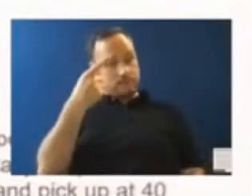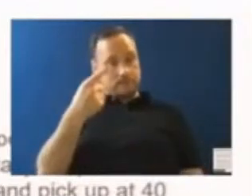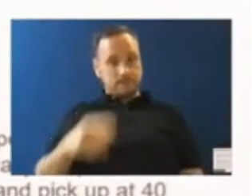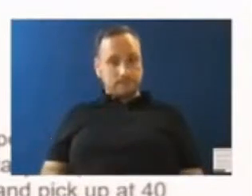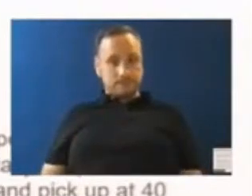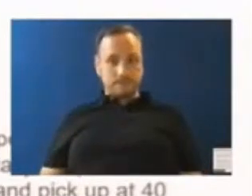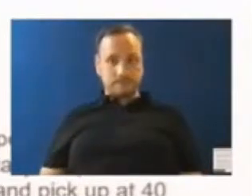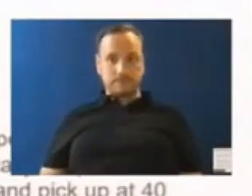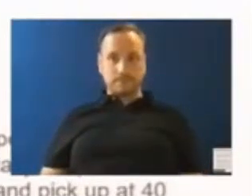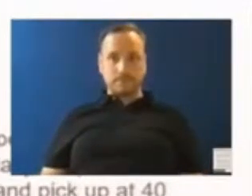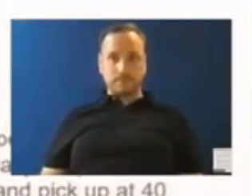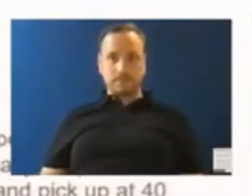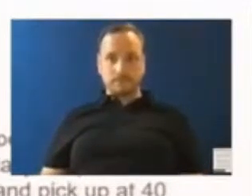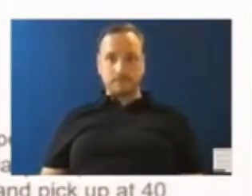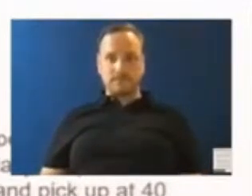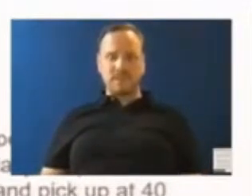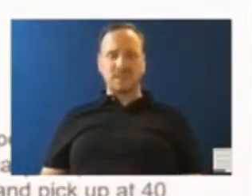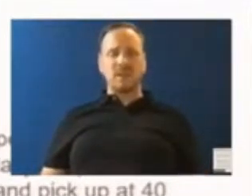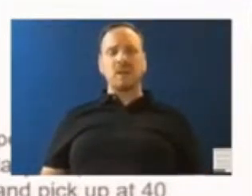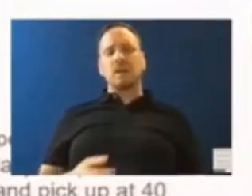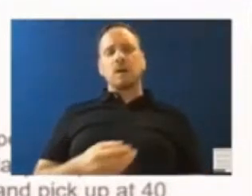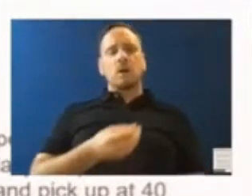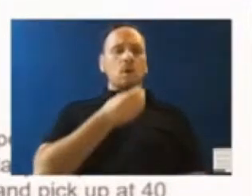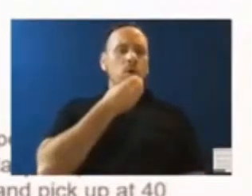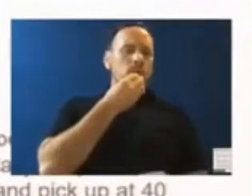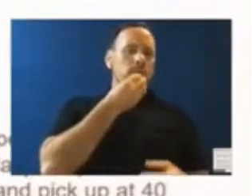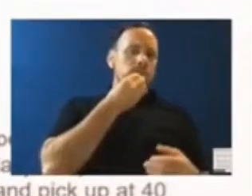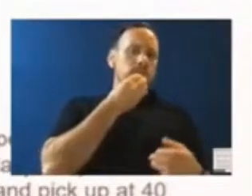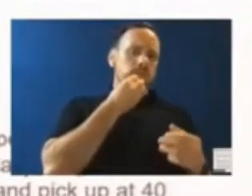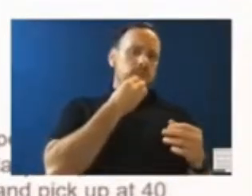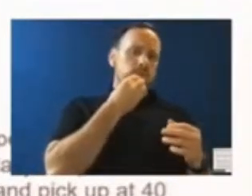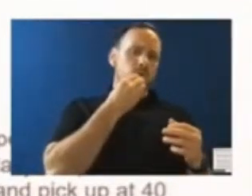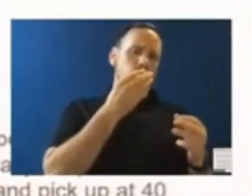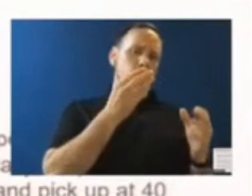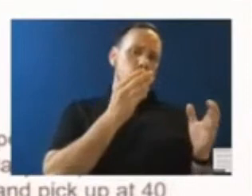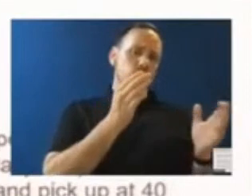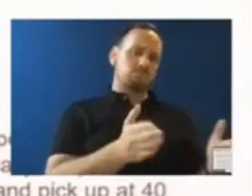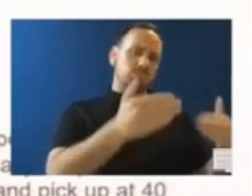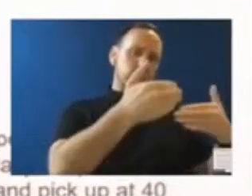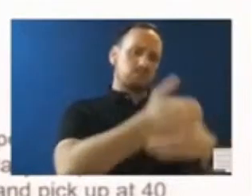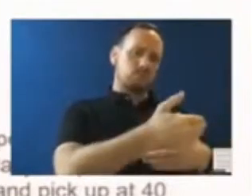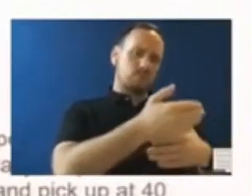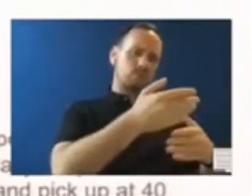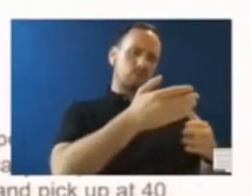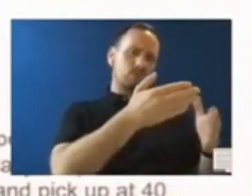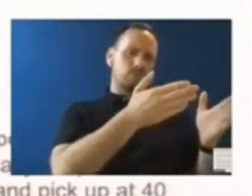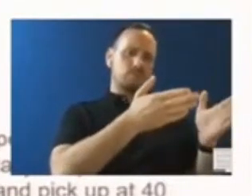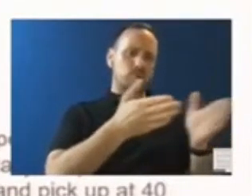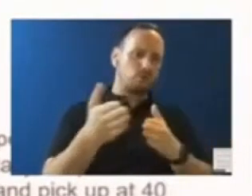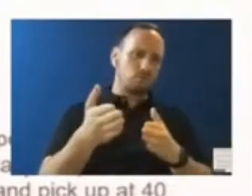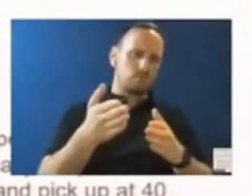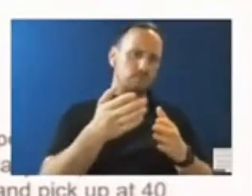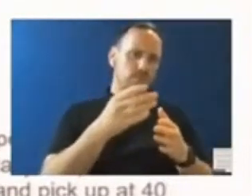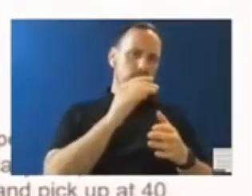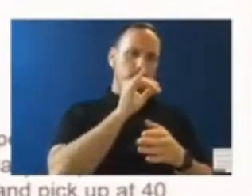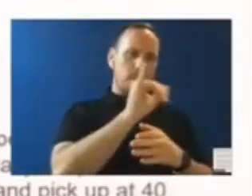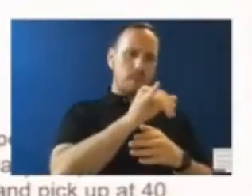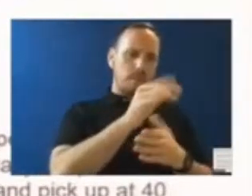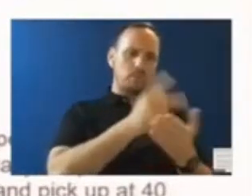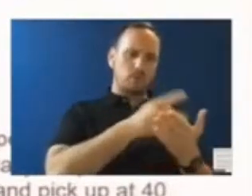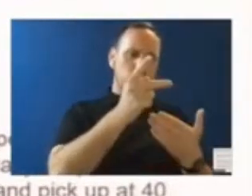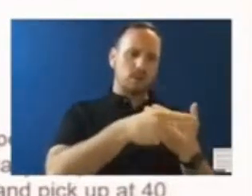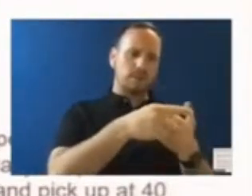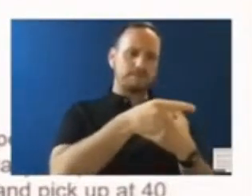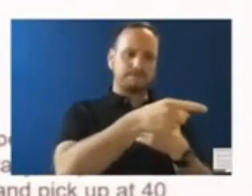Our meal bundle program, CMS Eats at Home, has been running for the last several weeks. That you can order meal bundles, weekly